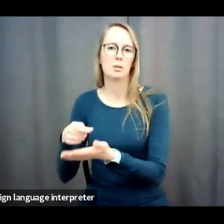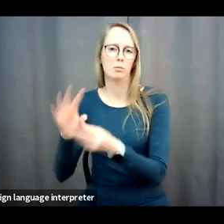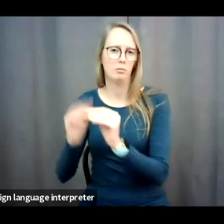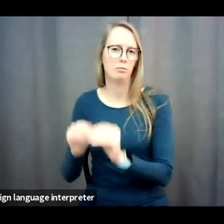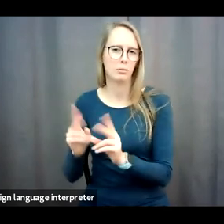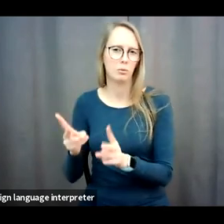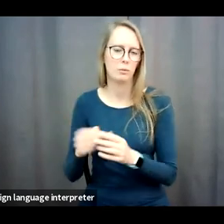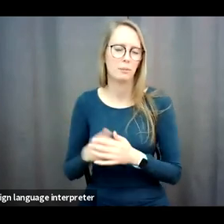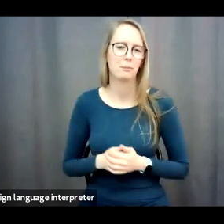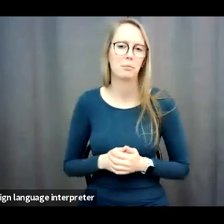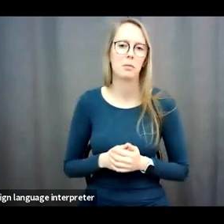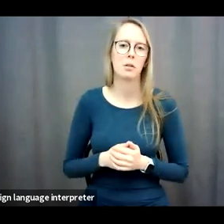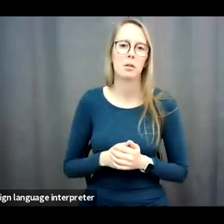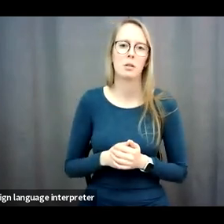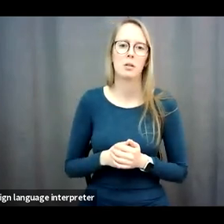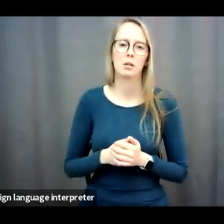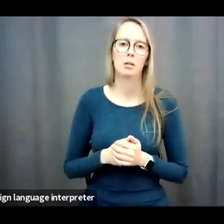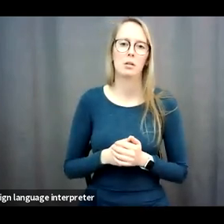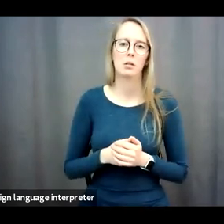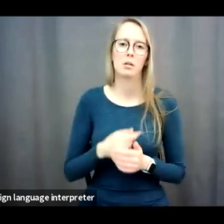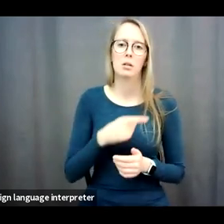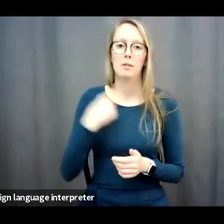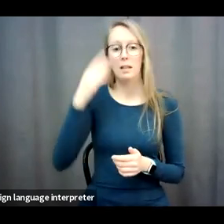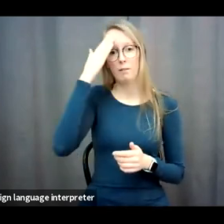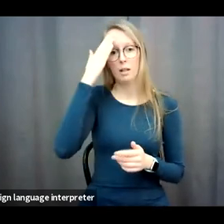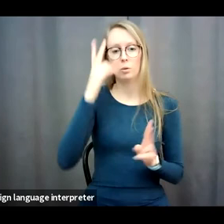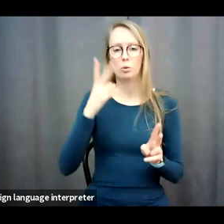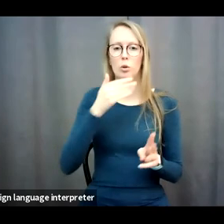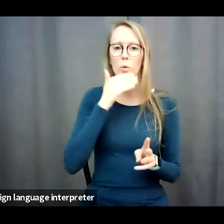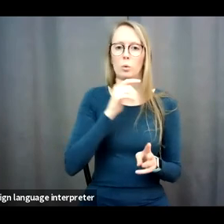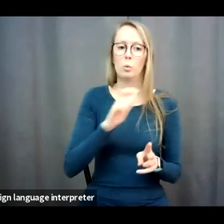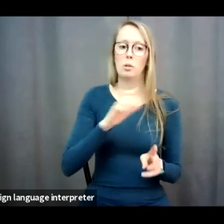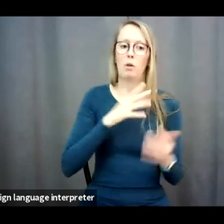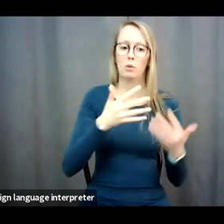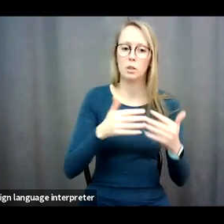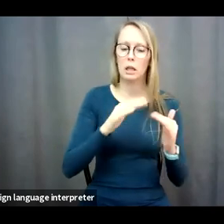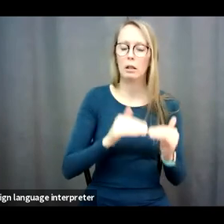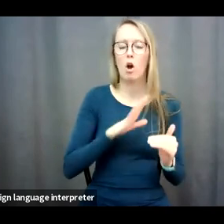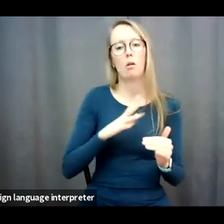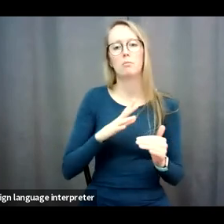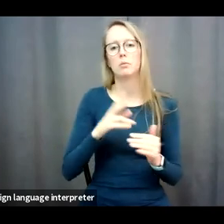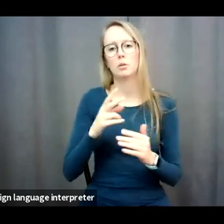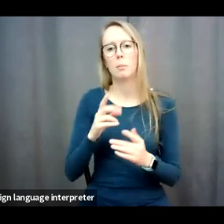We also know that youth with disabilities face multiple barriers,